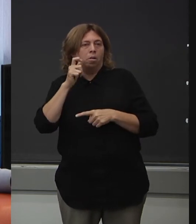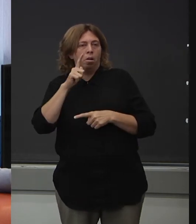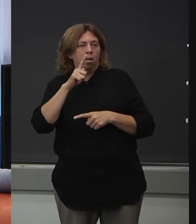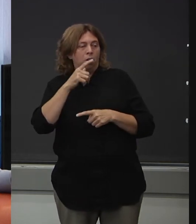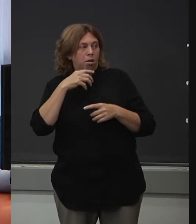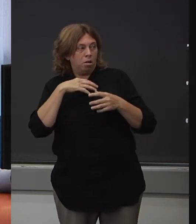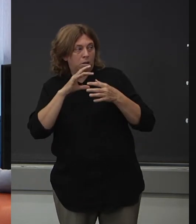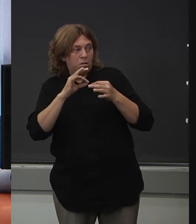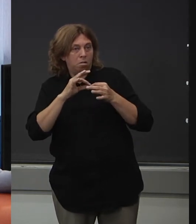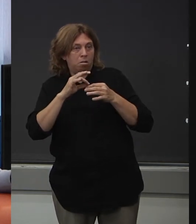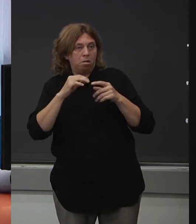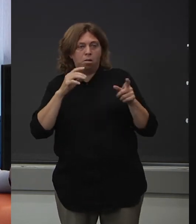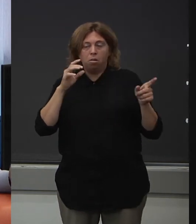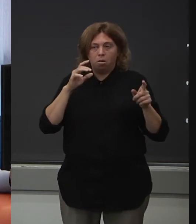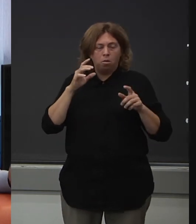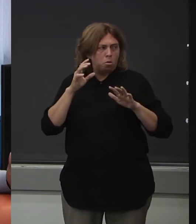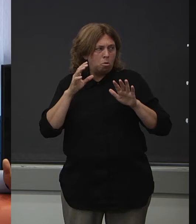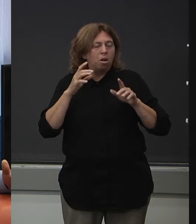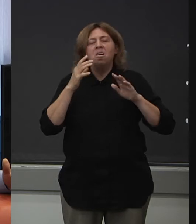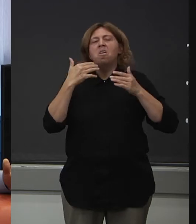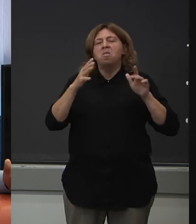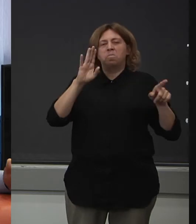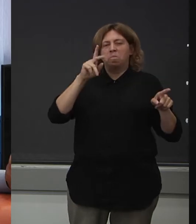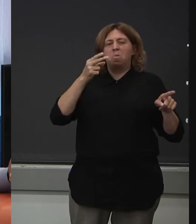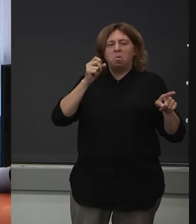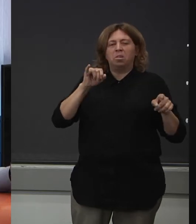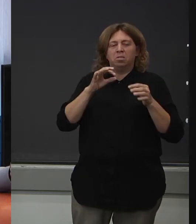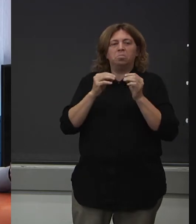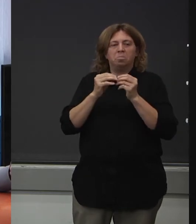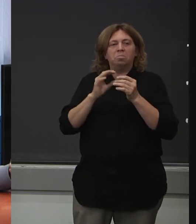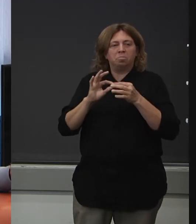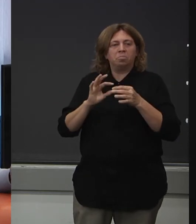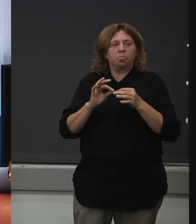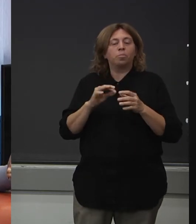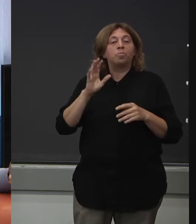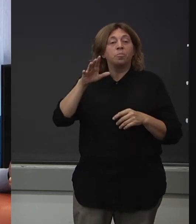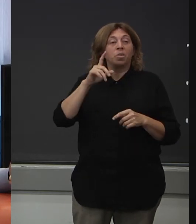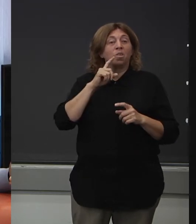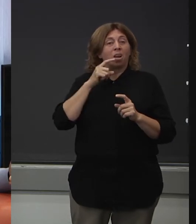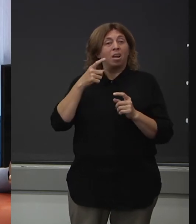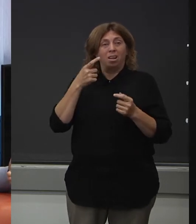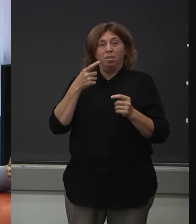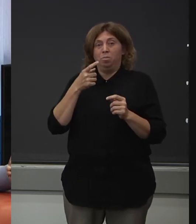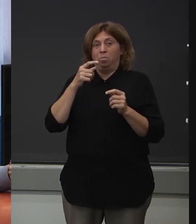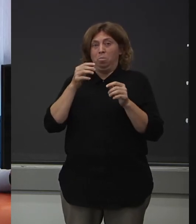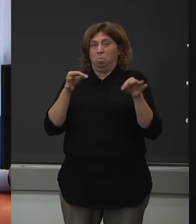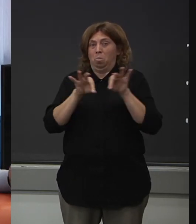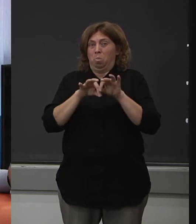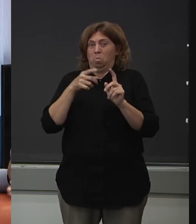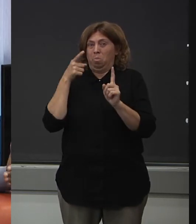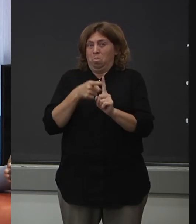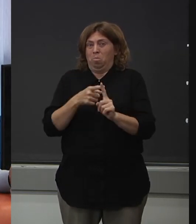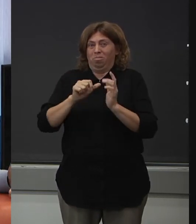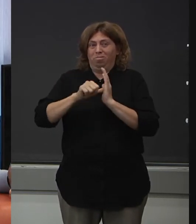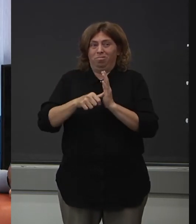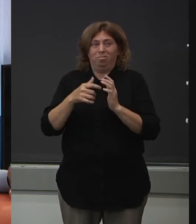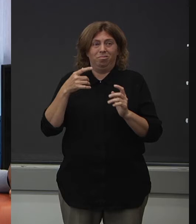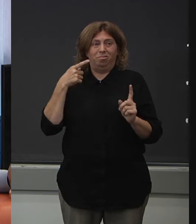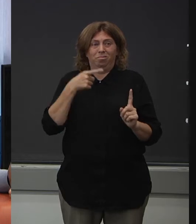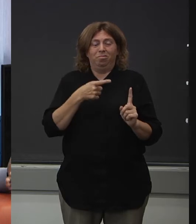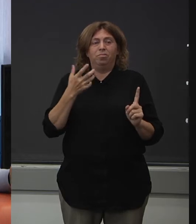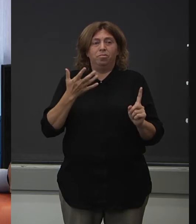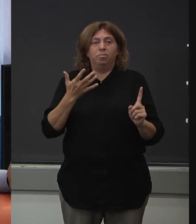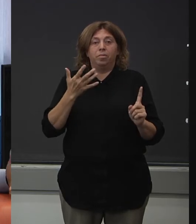So the most important thing to highlight here is that wearing a face covering or face